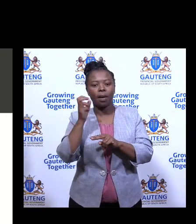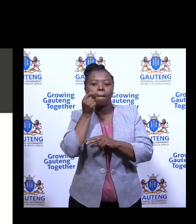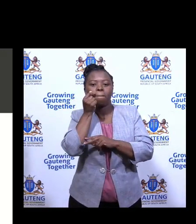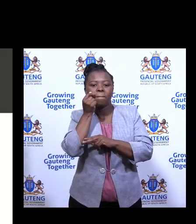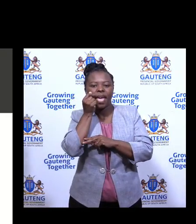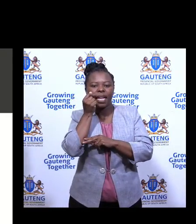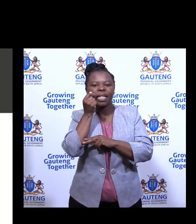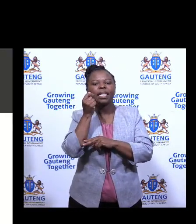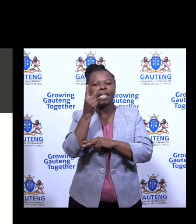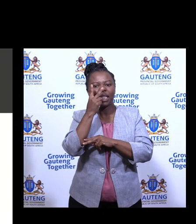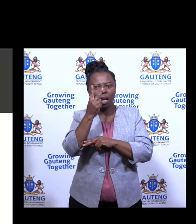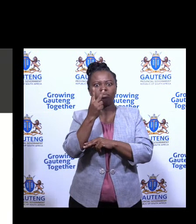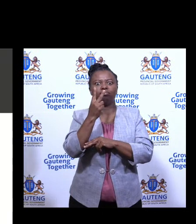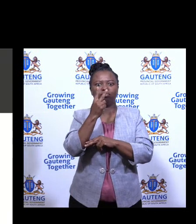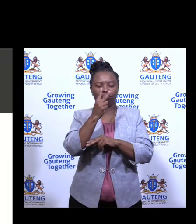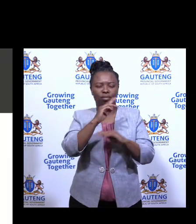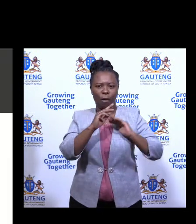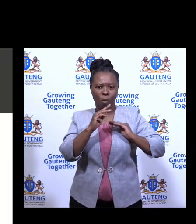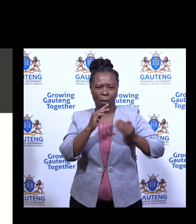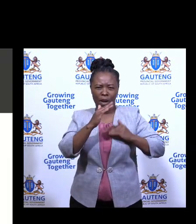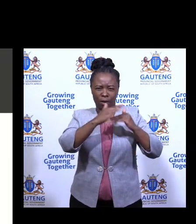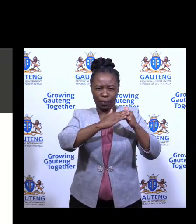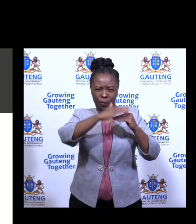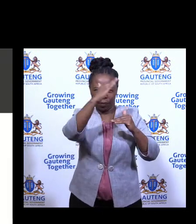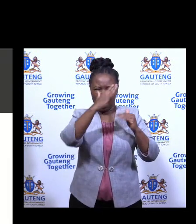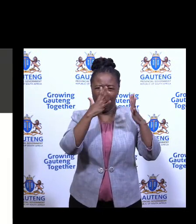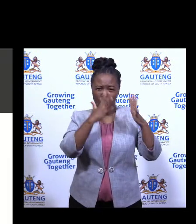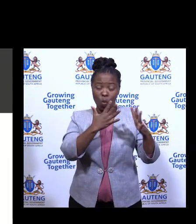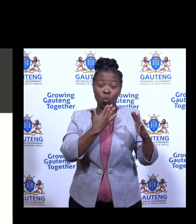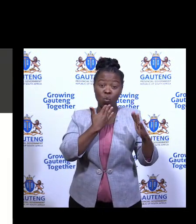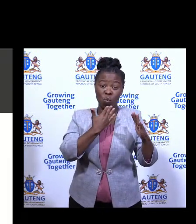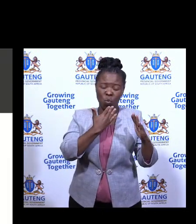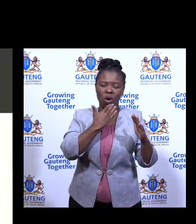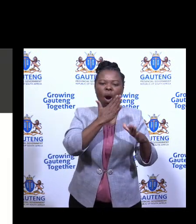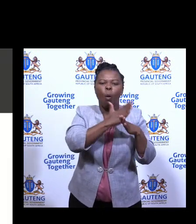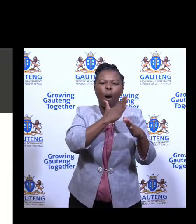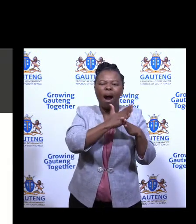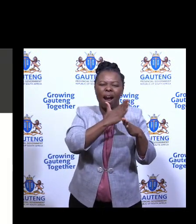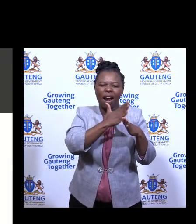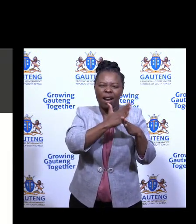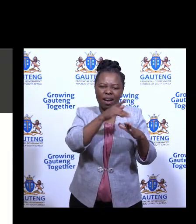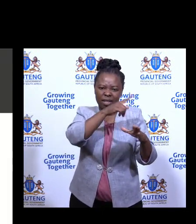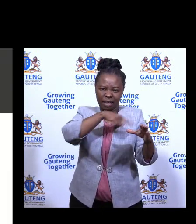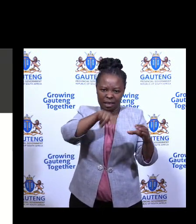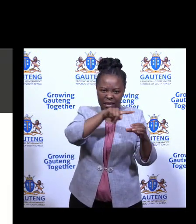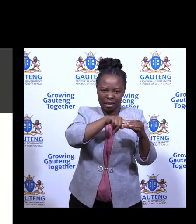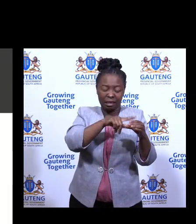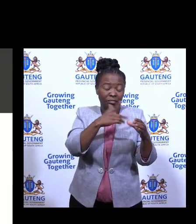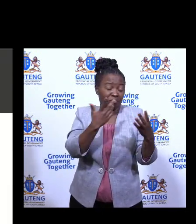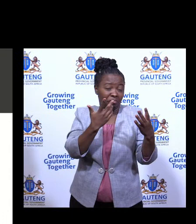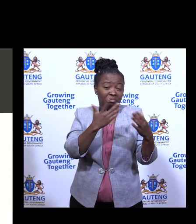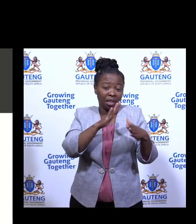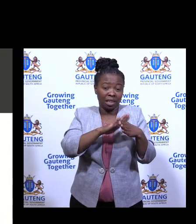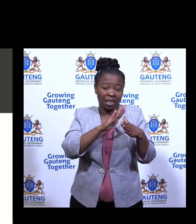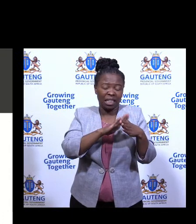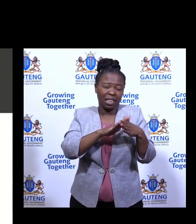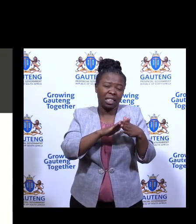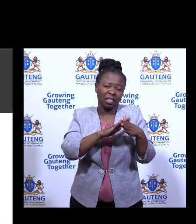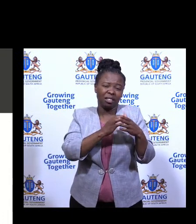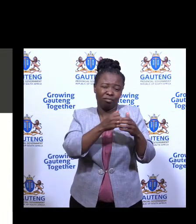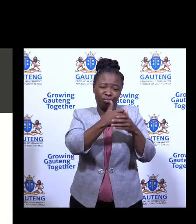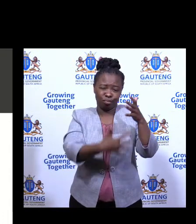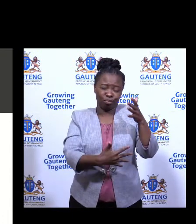very large number of females, particularly of working ages, that have been testing positive. Now, there could be many reasons for this. We